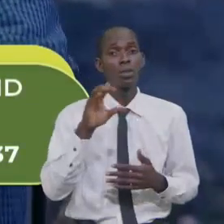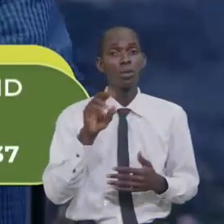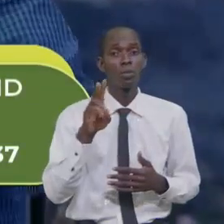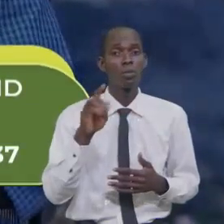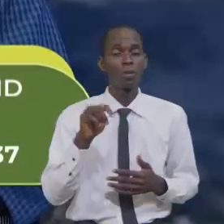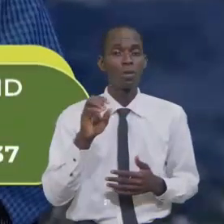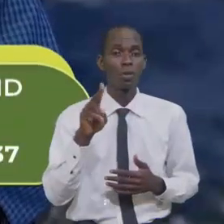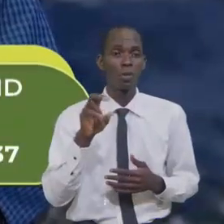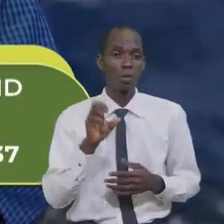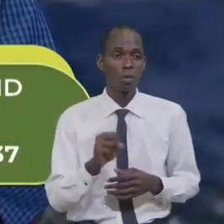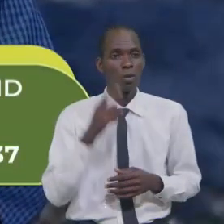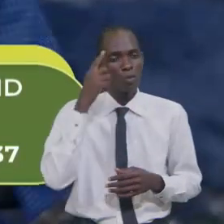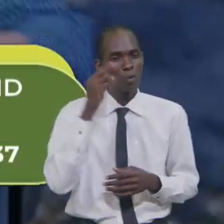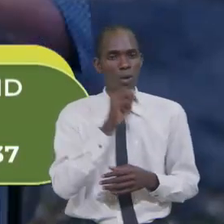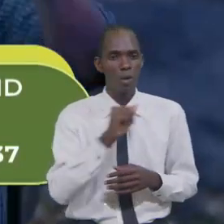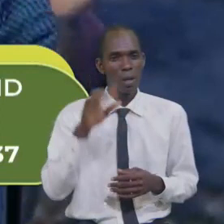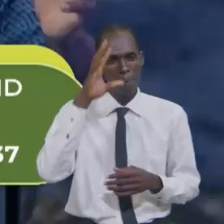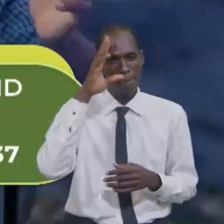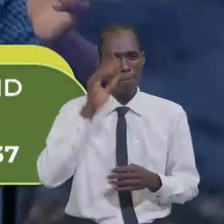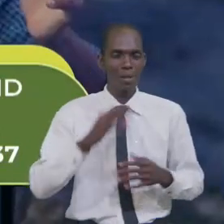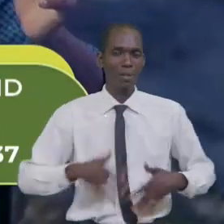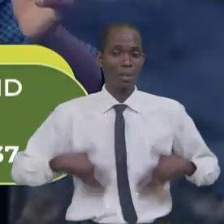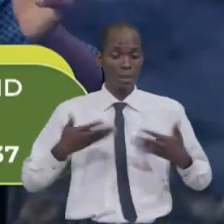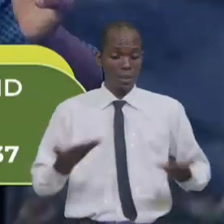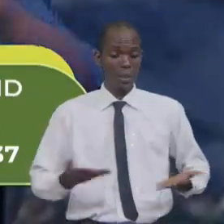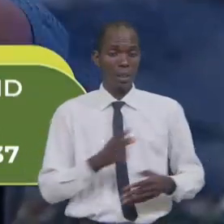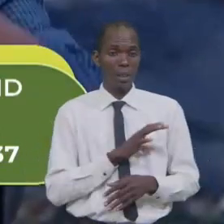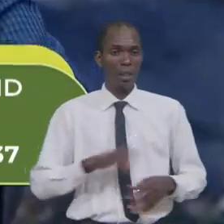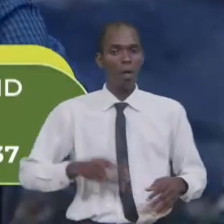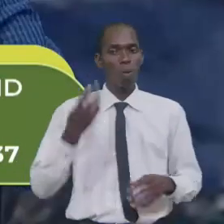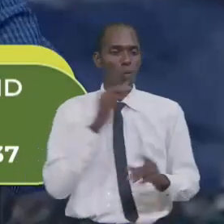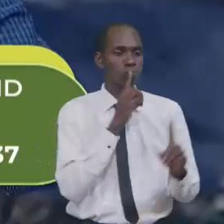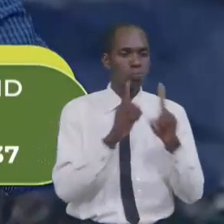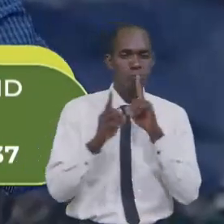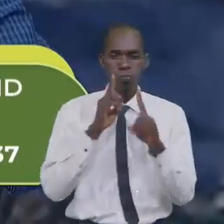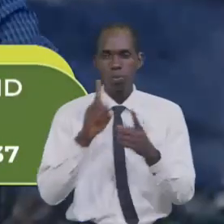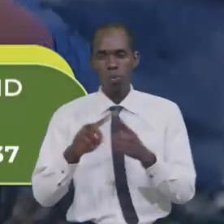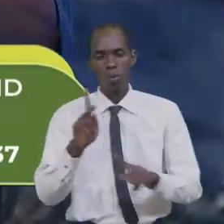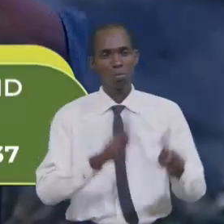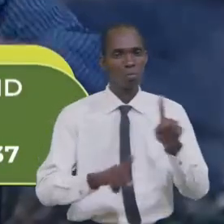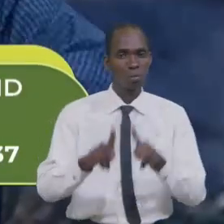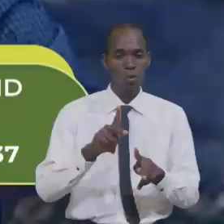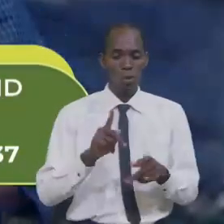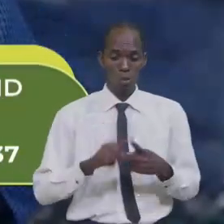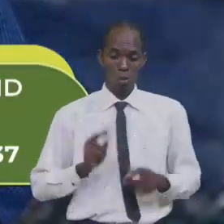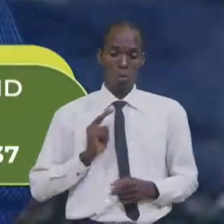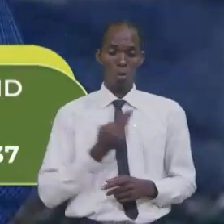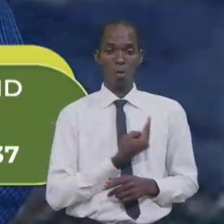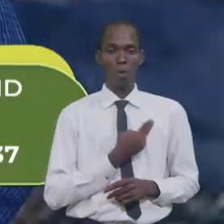this Christ talking to the people, talking to us, talking to